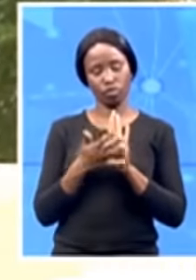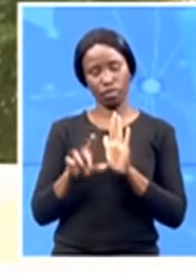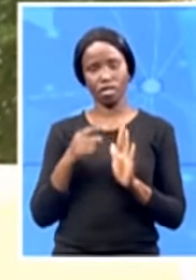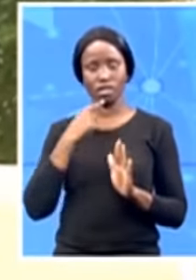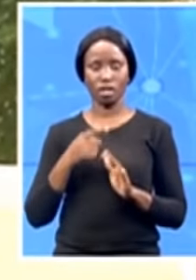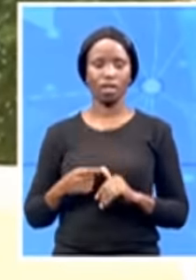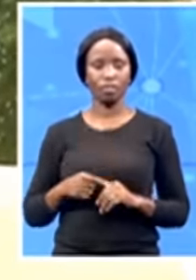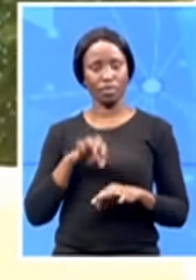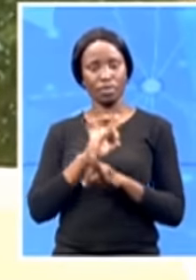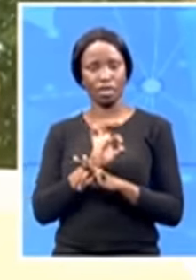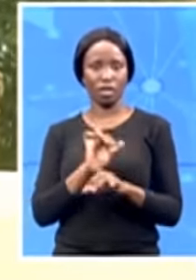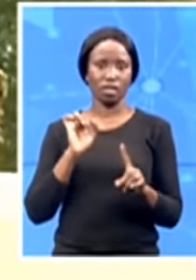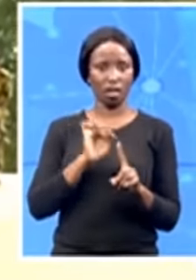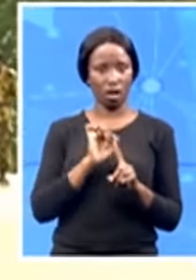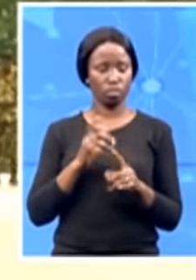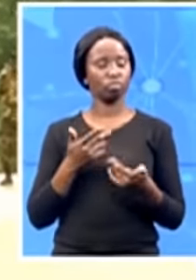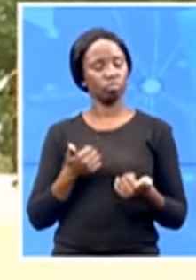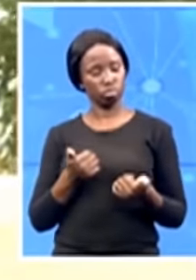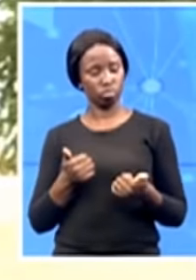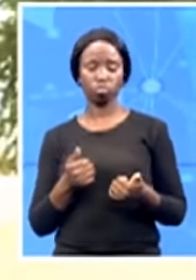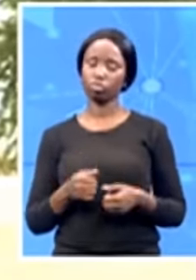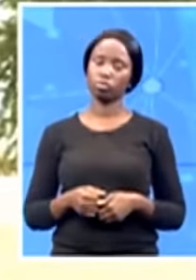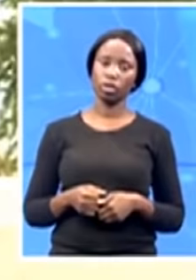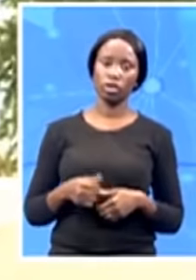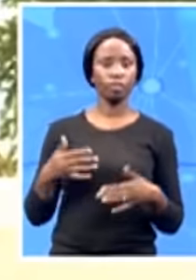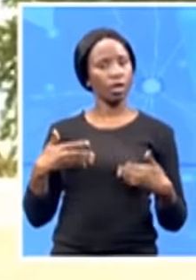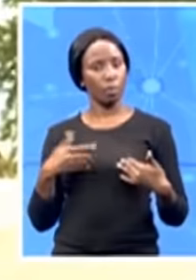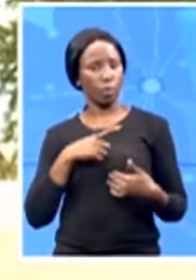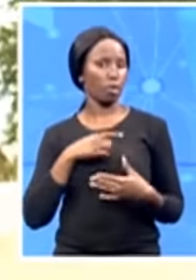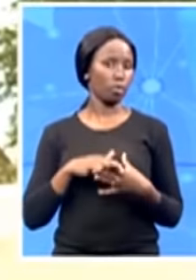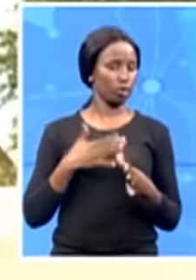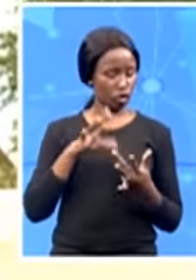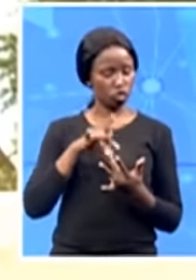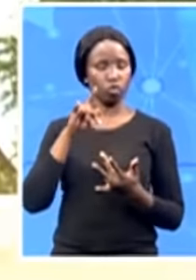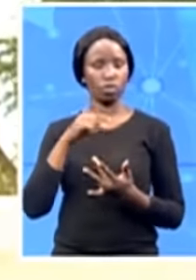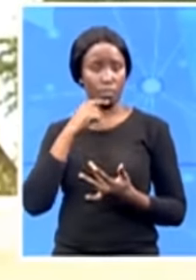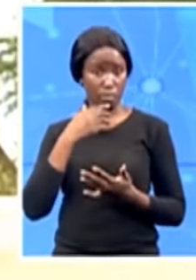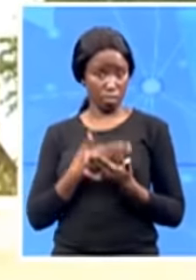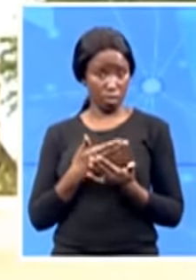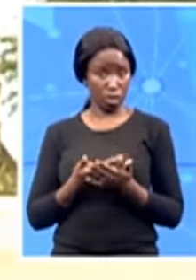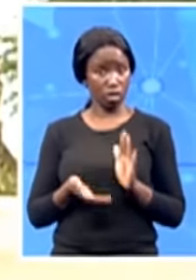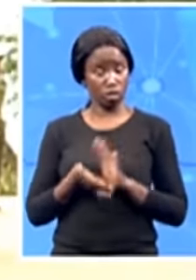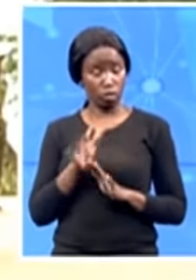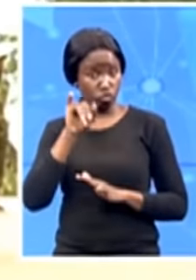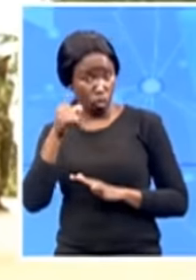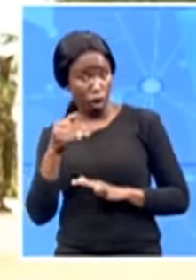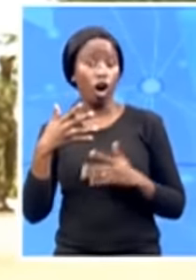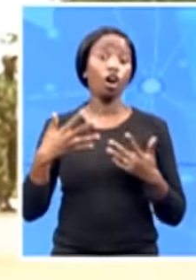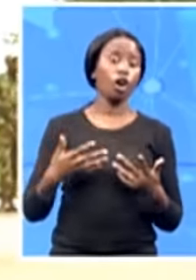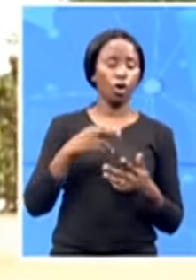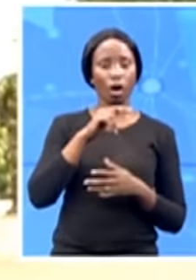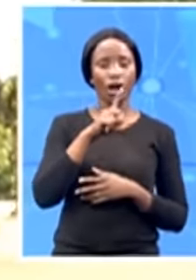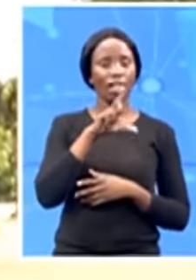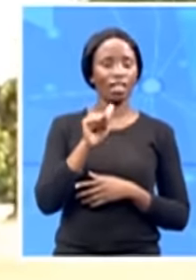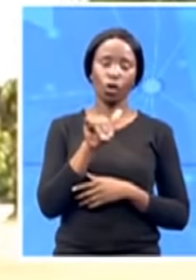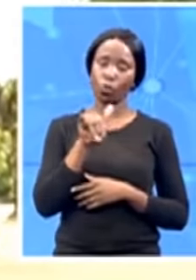and that, of course, they had been given the choice of whether or not he was going to serve his time in Johannesburg or here in Nkandla. And in that tweet, she said, of course, they